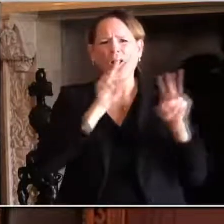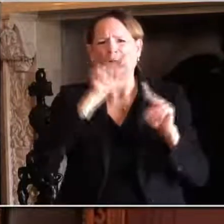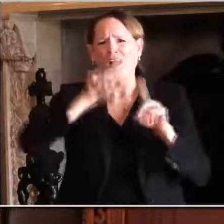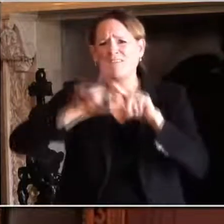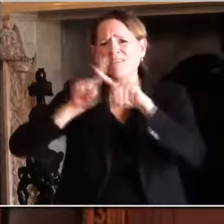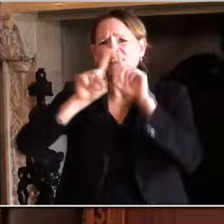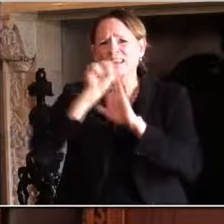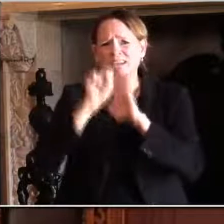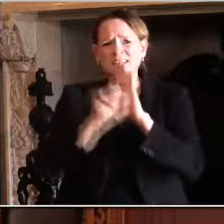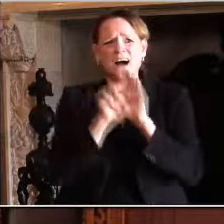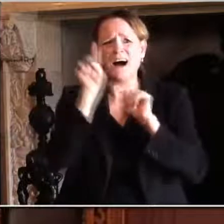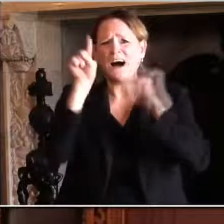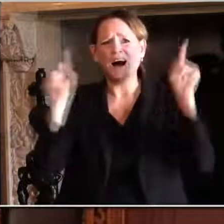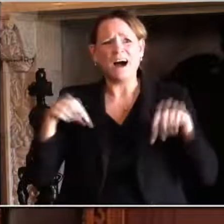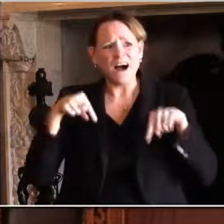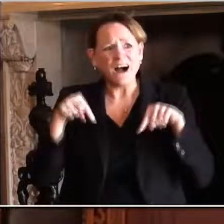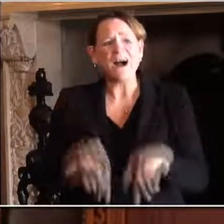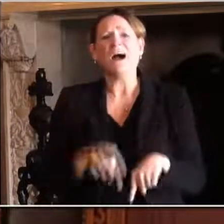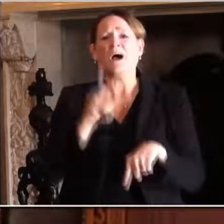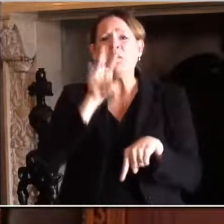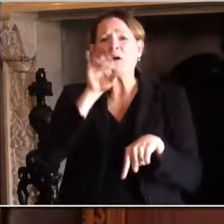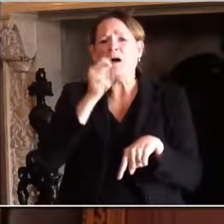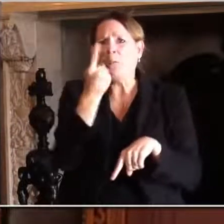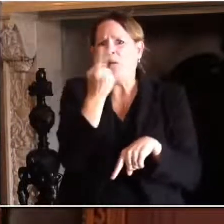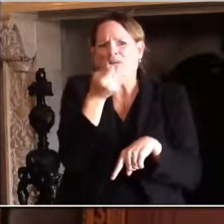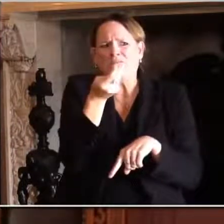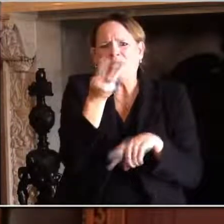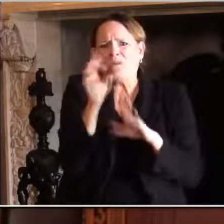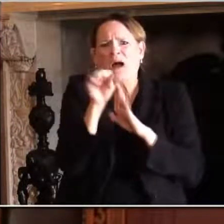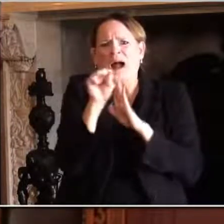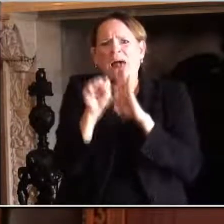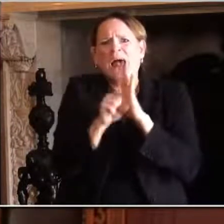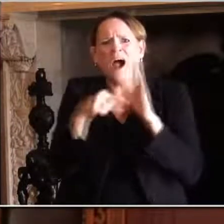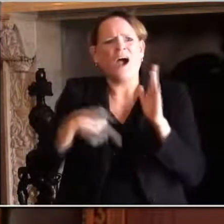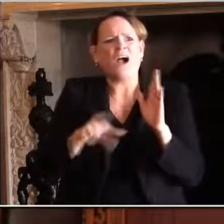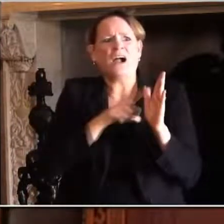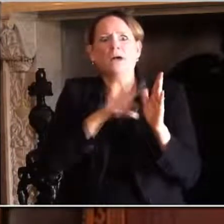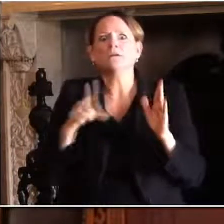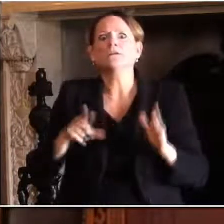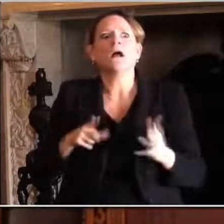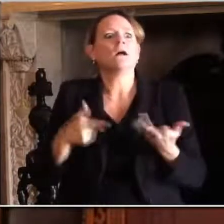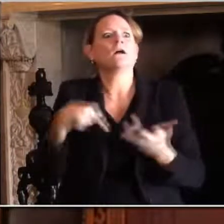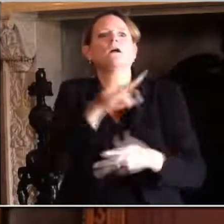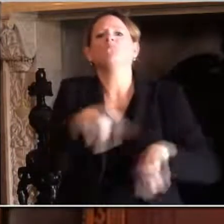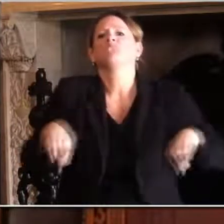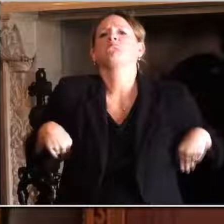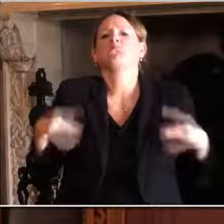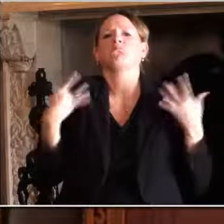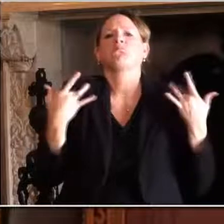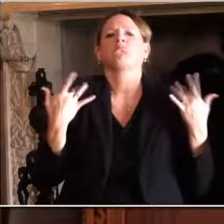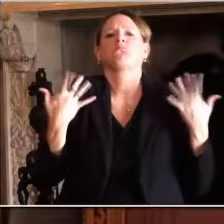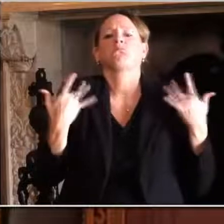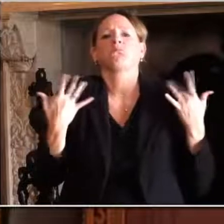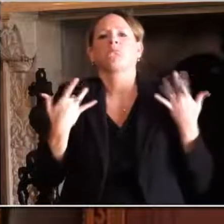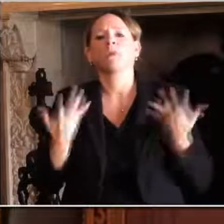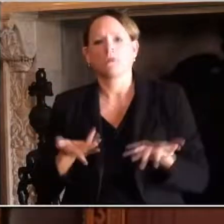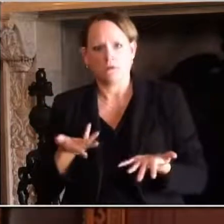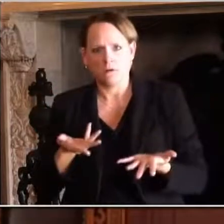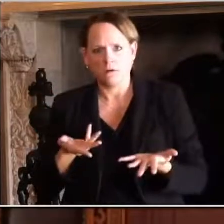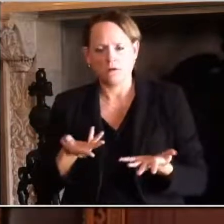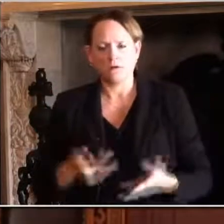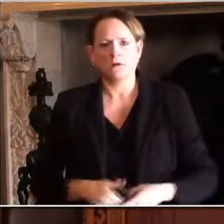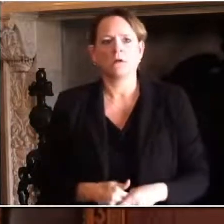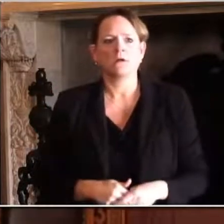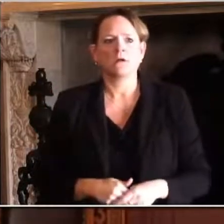where the legislature has not taken an active role, hands off. So suddenly Steve Nass gets excited about this and wants to